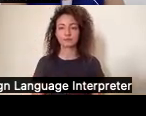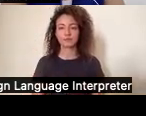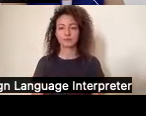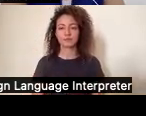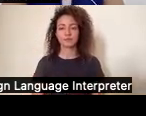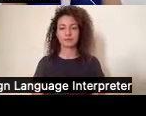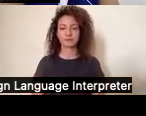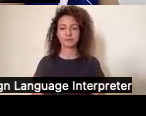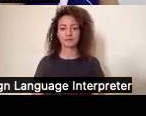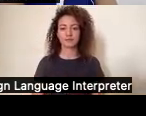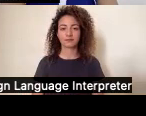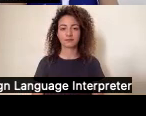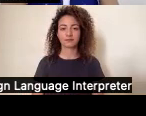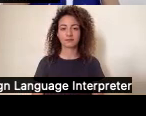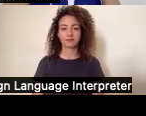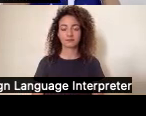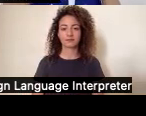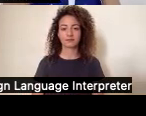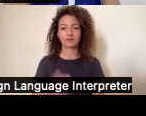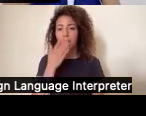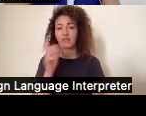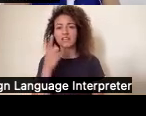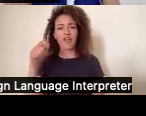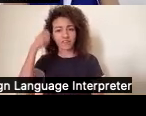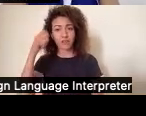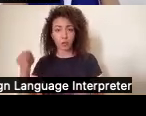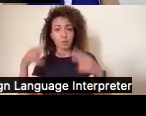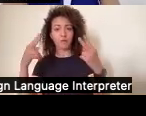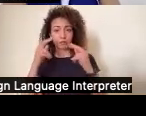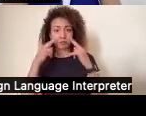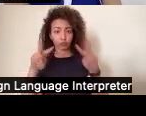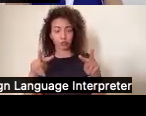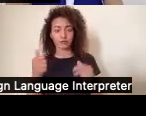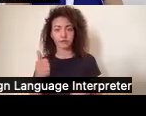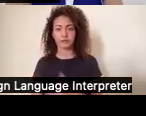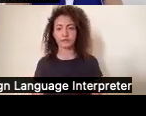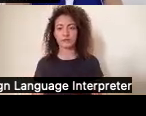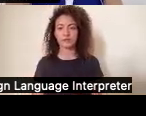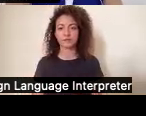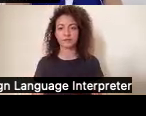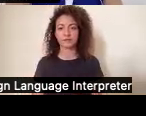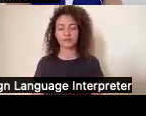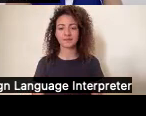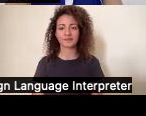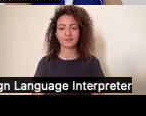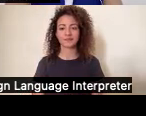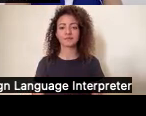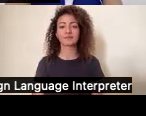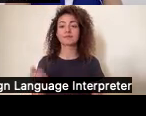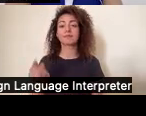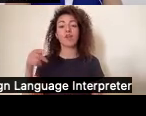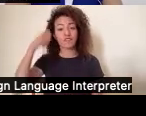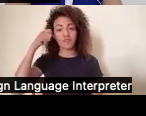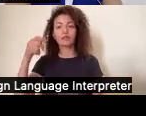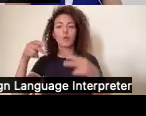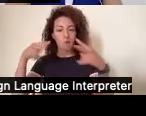And I don't know if my video is on, but anyway, it's okay. Yes, your video is on and